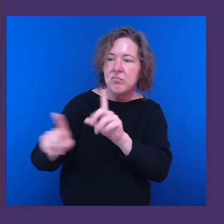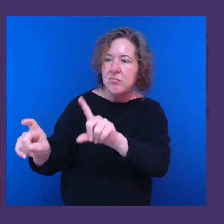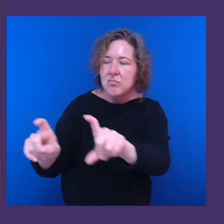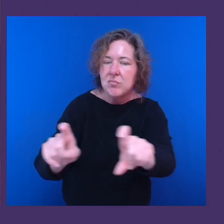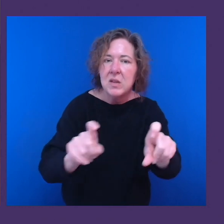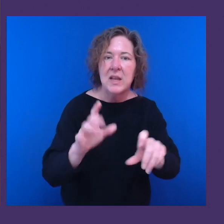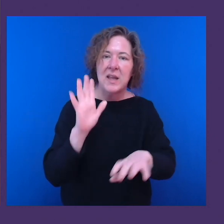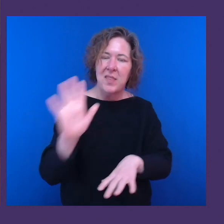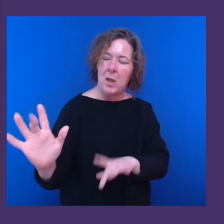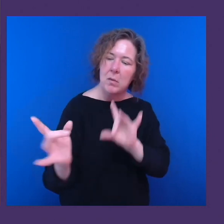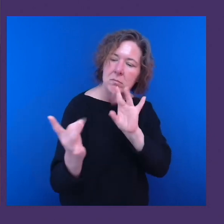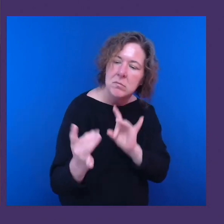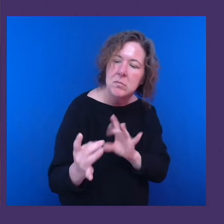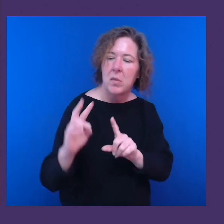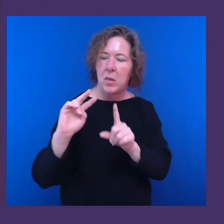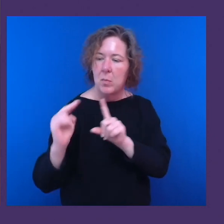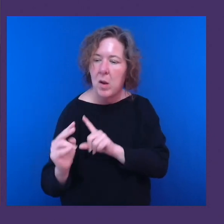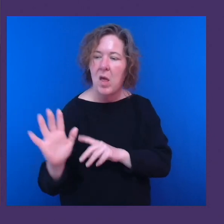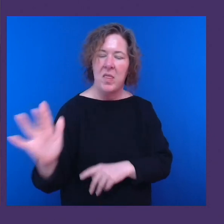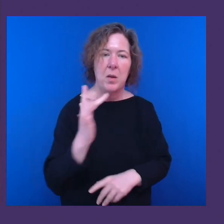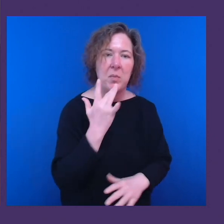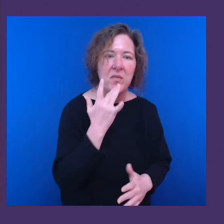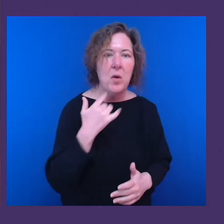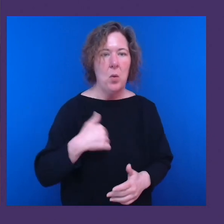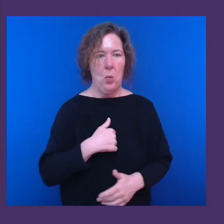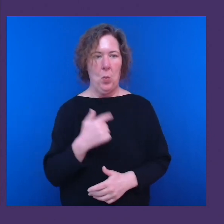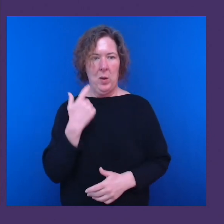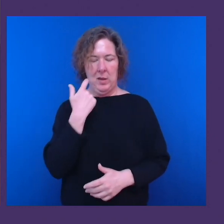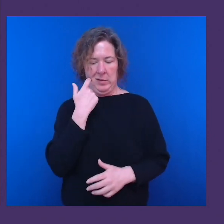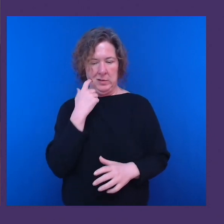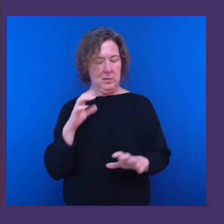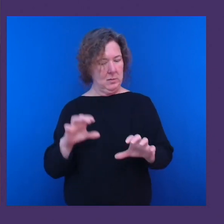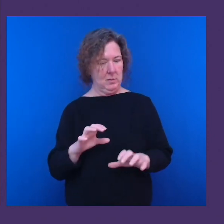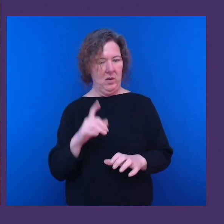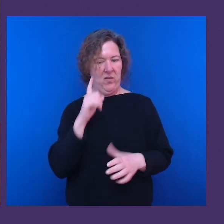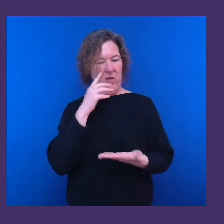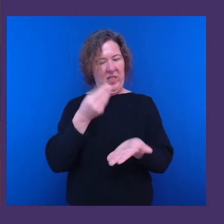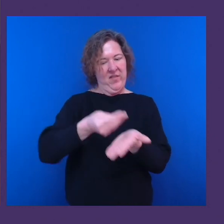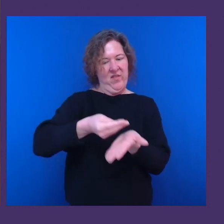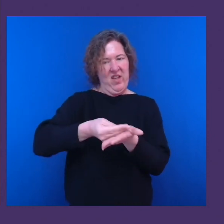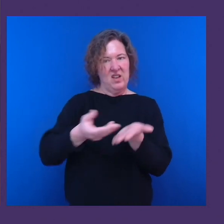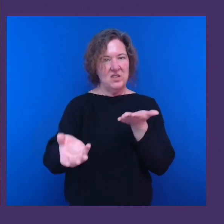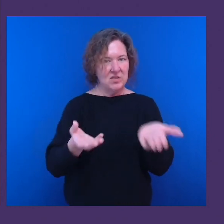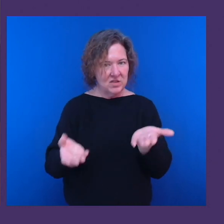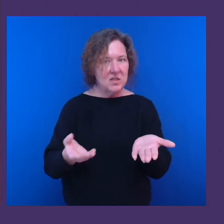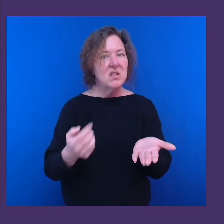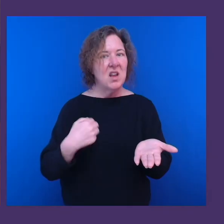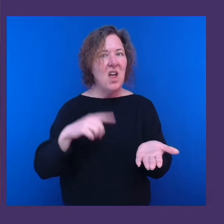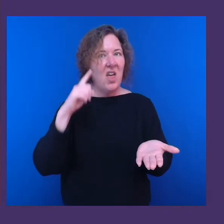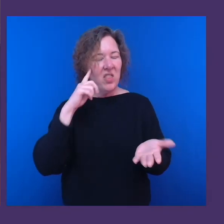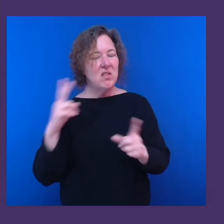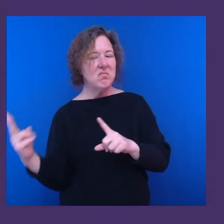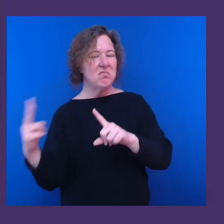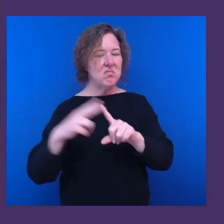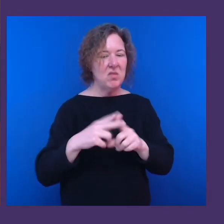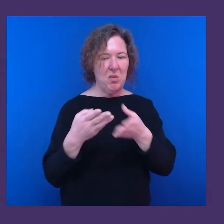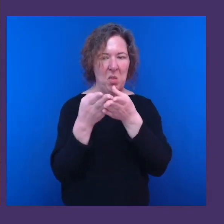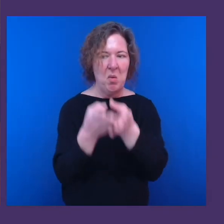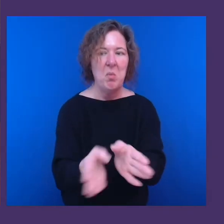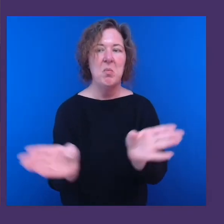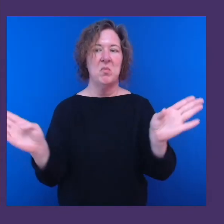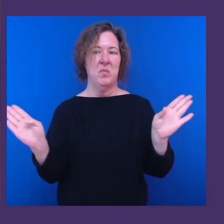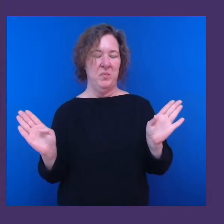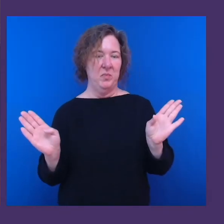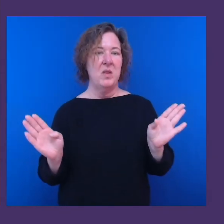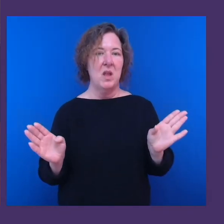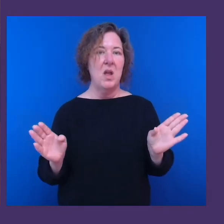what their preferences are. And we ran one that was specific for the financial services, but I think it does apply to a broader group as well. And we